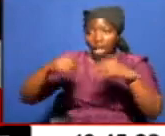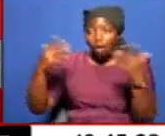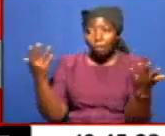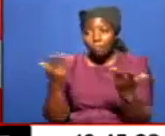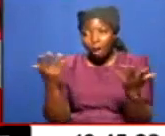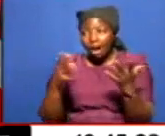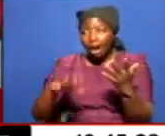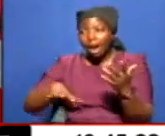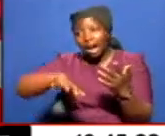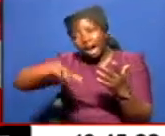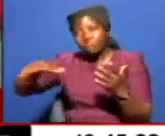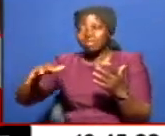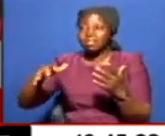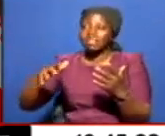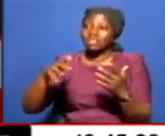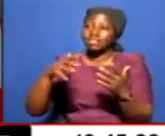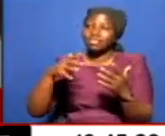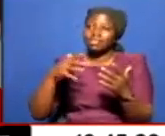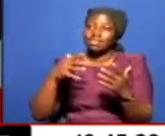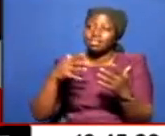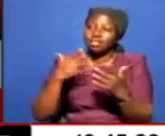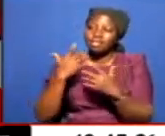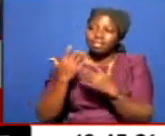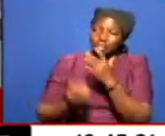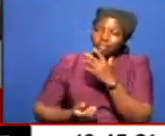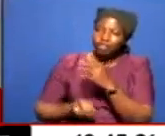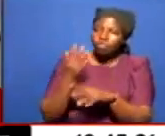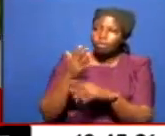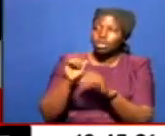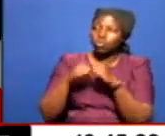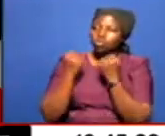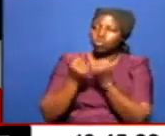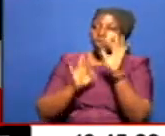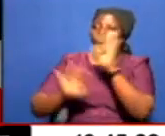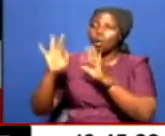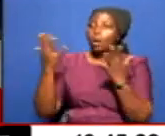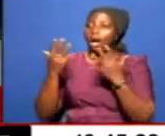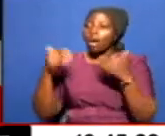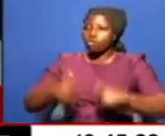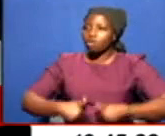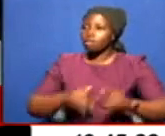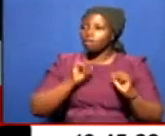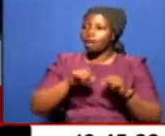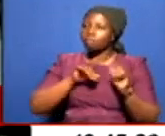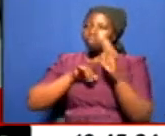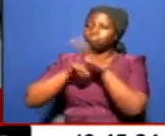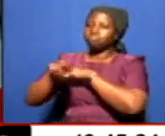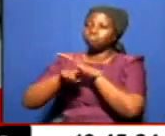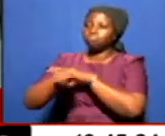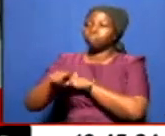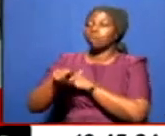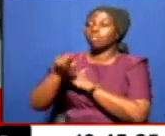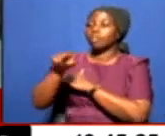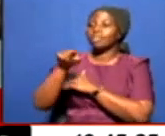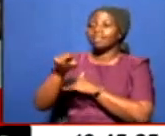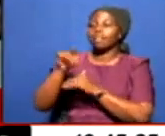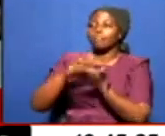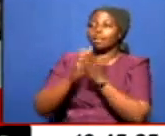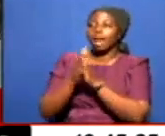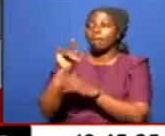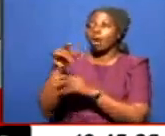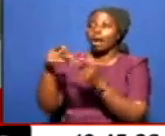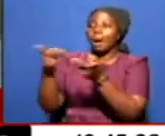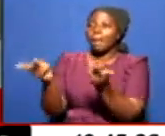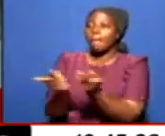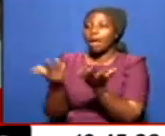counties are putting together social halls, mm-hmm. where young people can walk in and is more or less like a one-stop shop, where you can just go